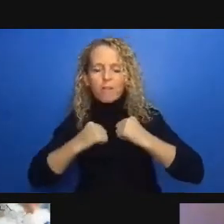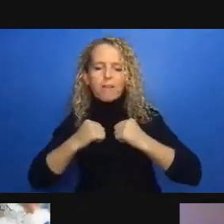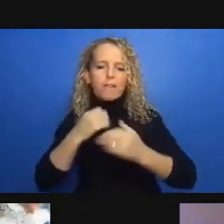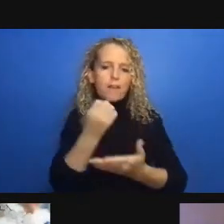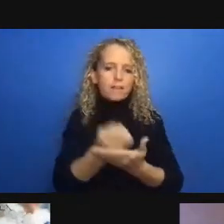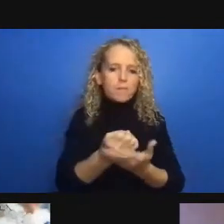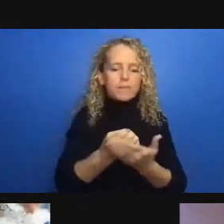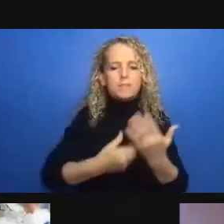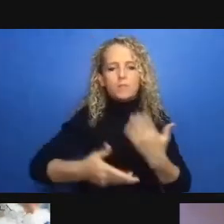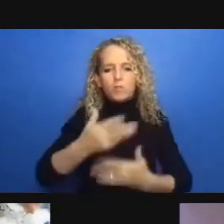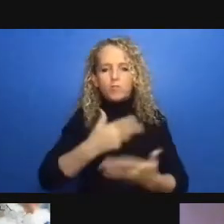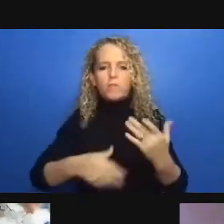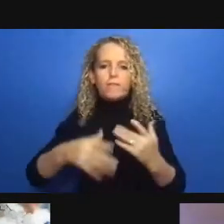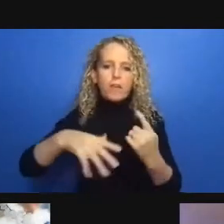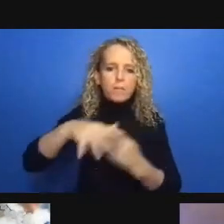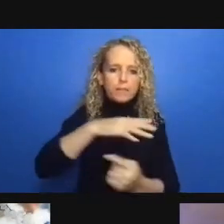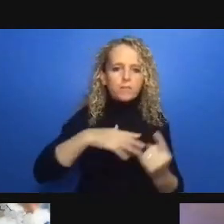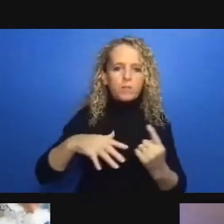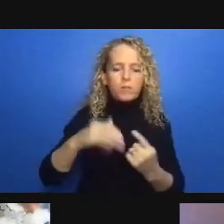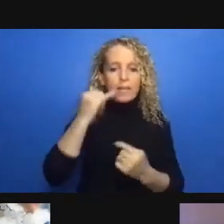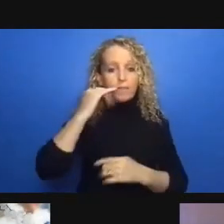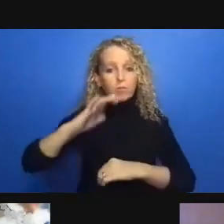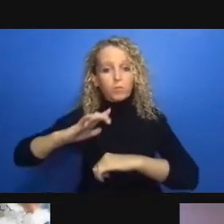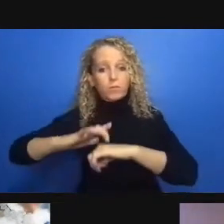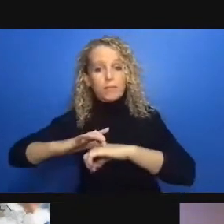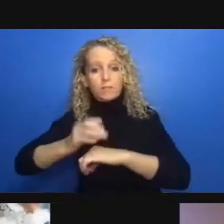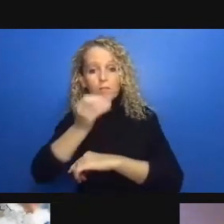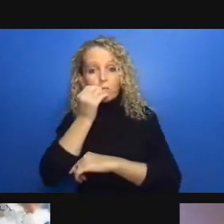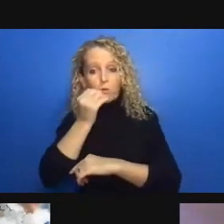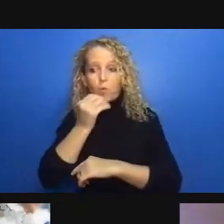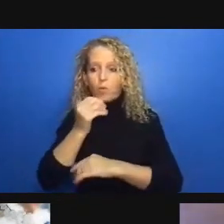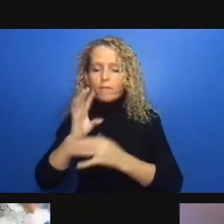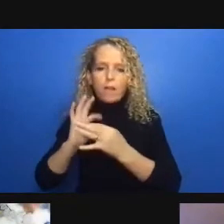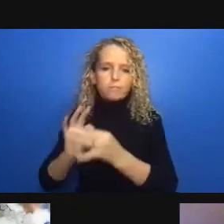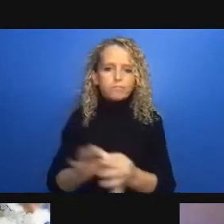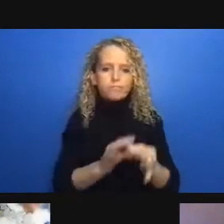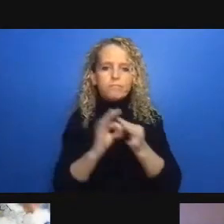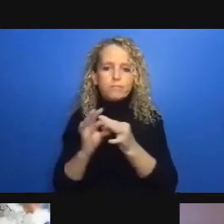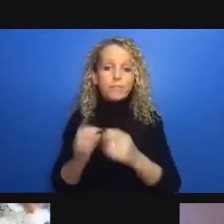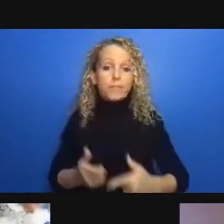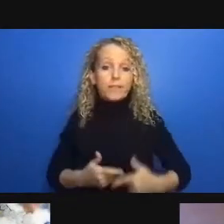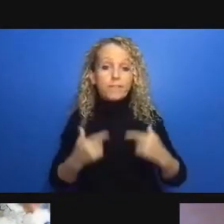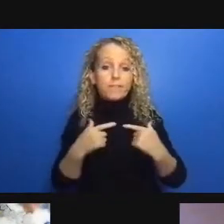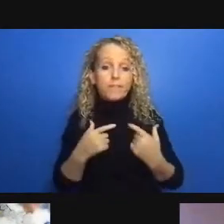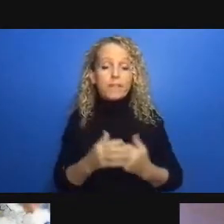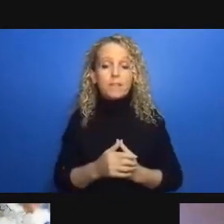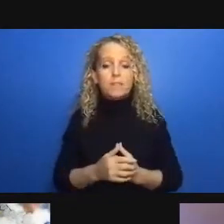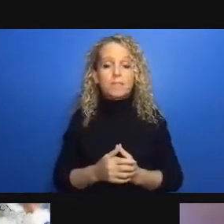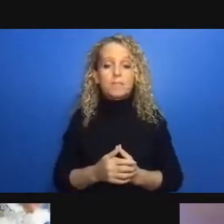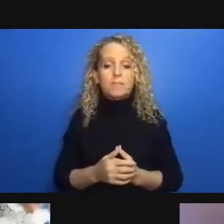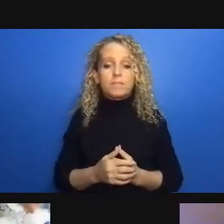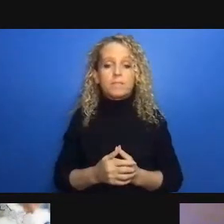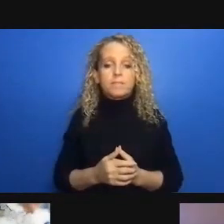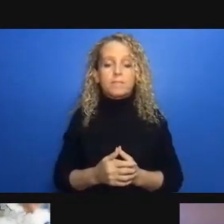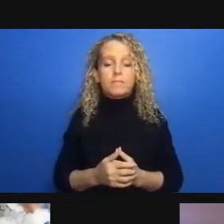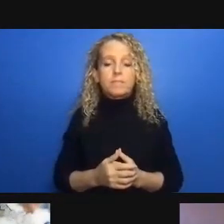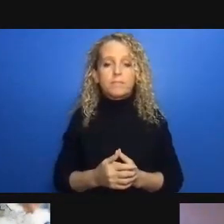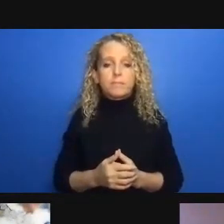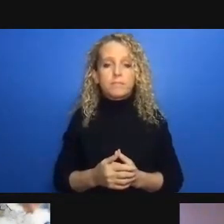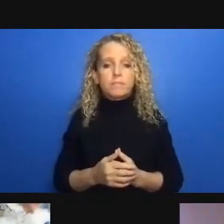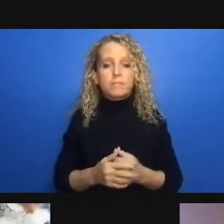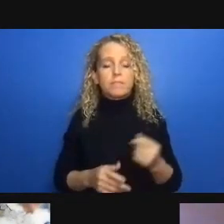economic, it's social, environmental. When you touch food, you touch all parts of life. So there's real opportunity for people to find meaningful